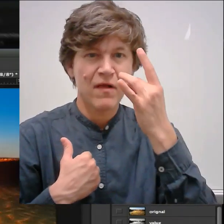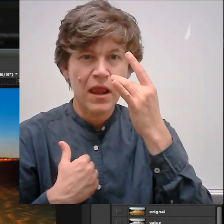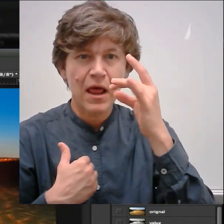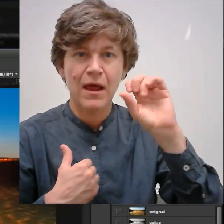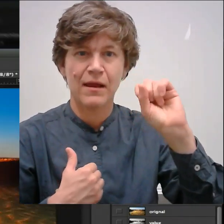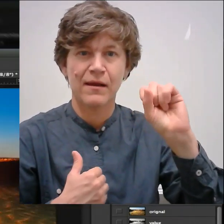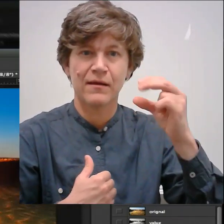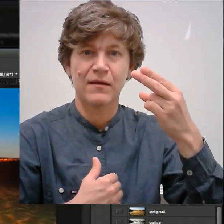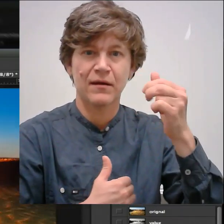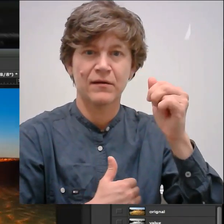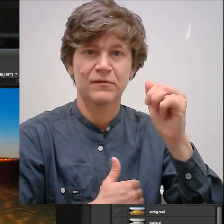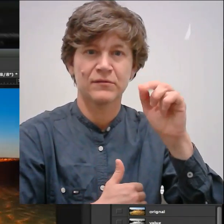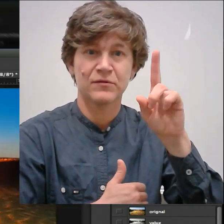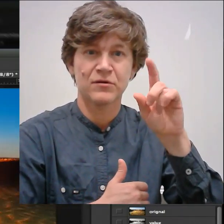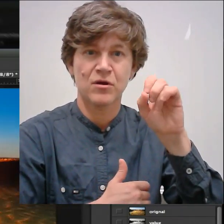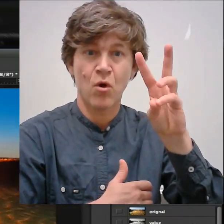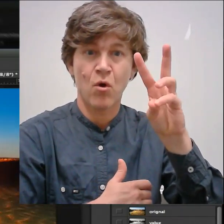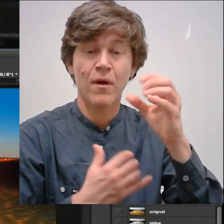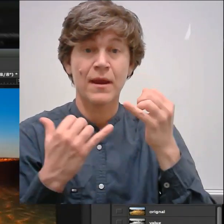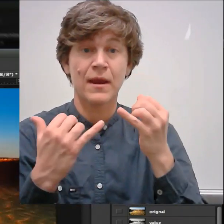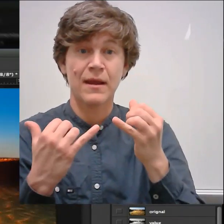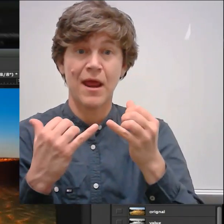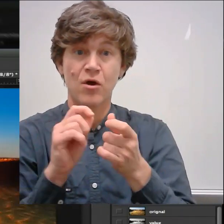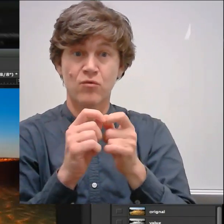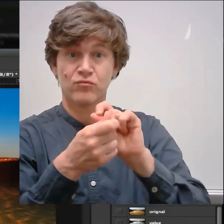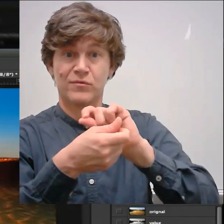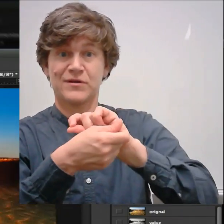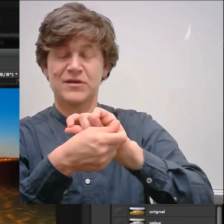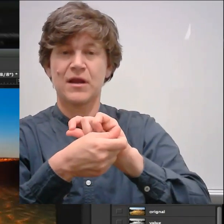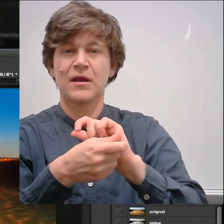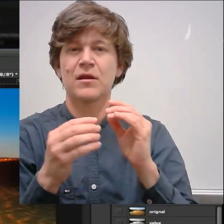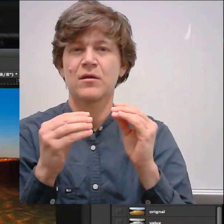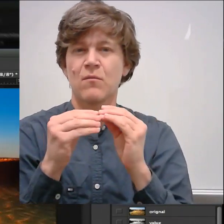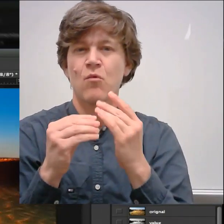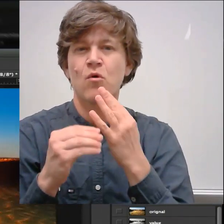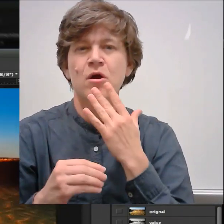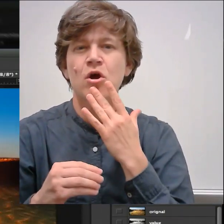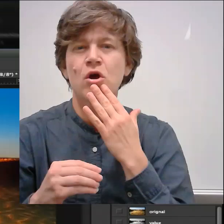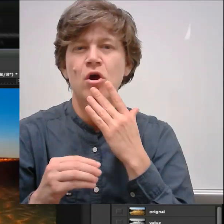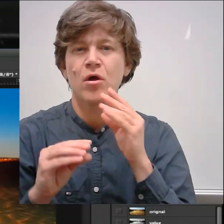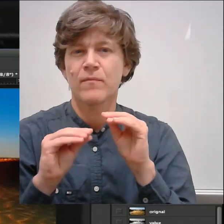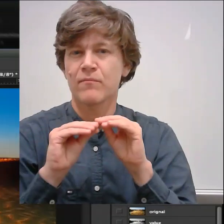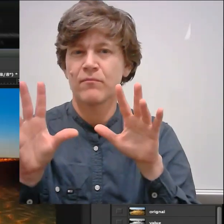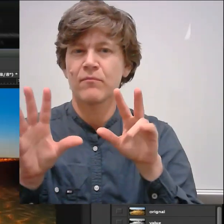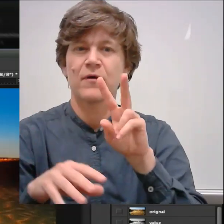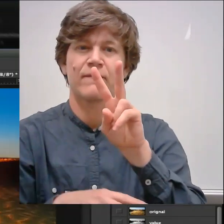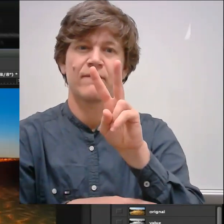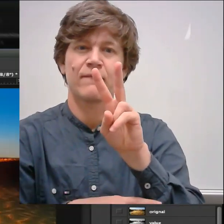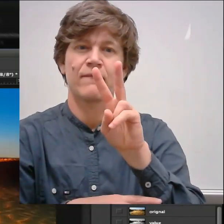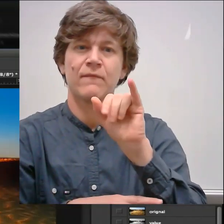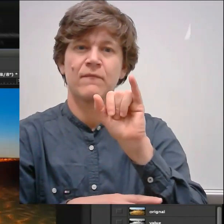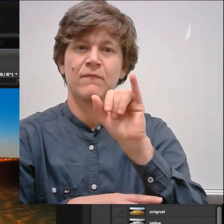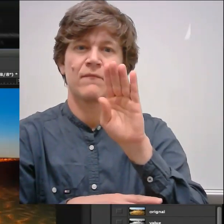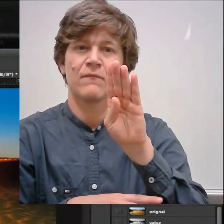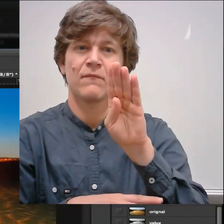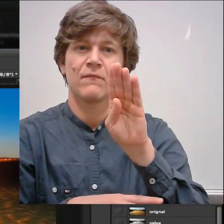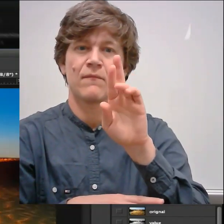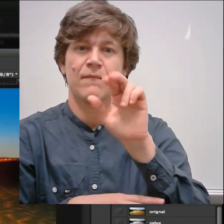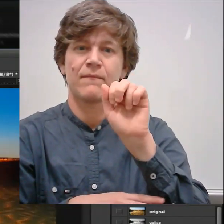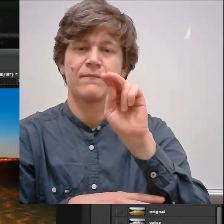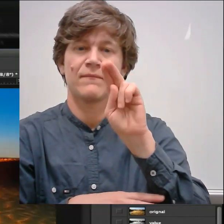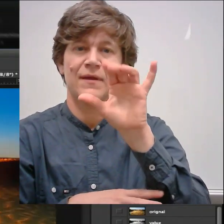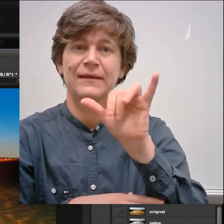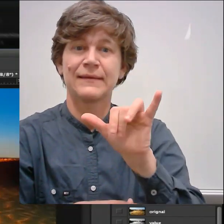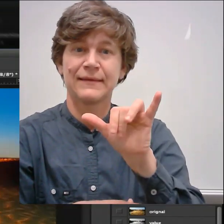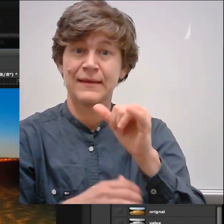color vibrancy? Vibrancy is the relative saturation or intensity of a color. You can see now that the